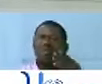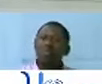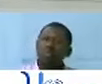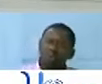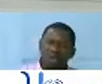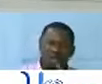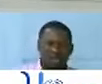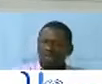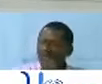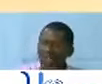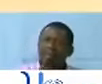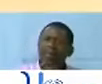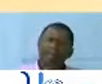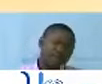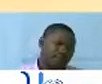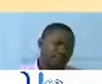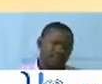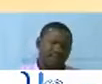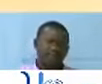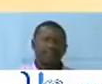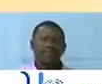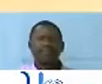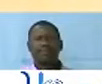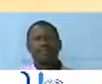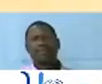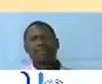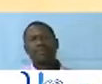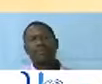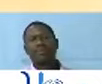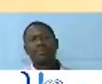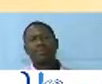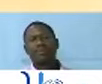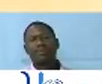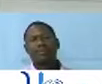nak jamono jo xamné jamono ju neex la won.